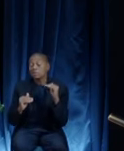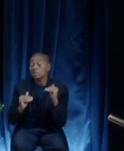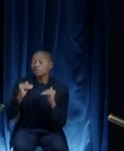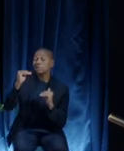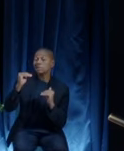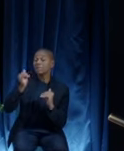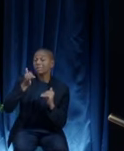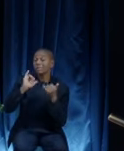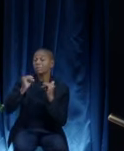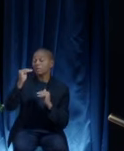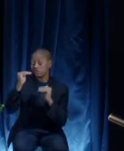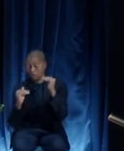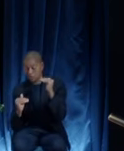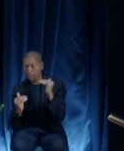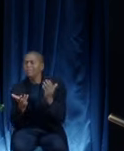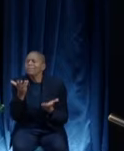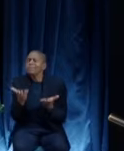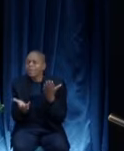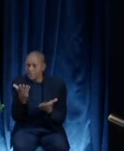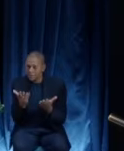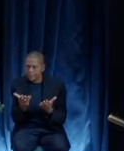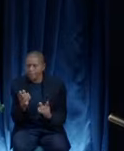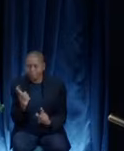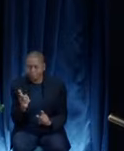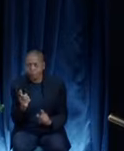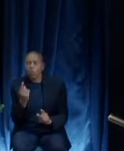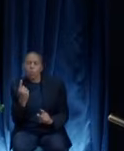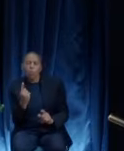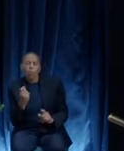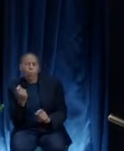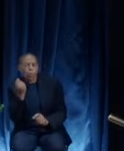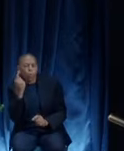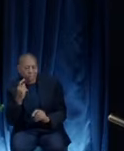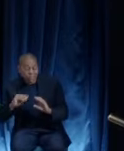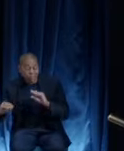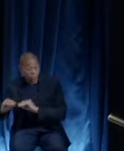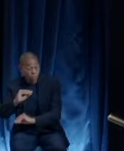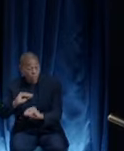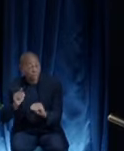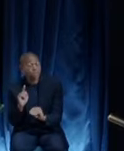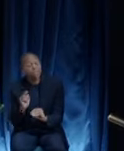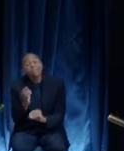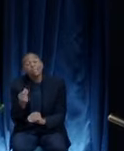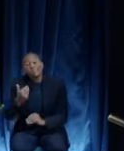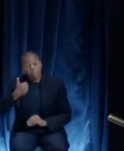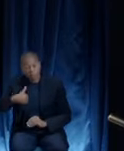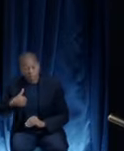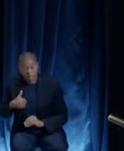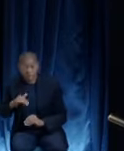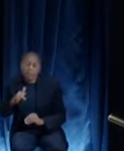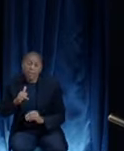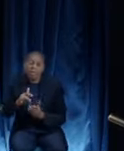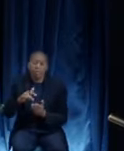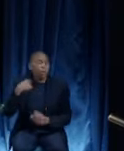sometimes where you are. So there was a quite strong argument that for certain kinds of women in urban spaces, particularly